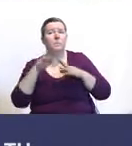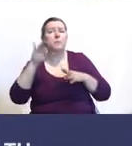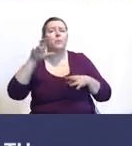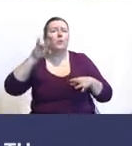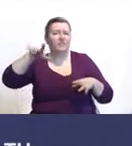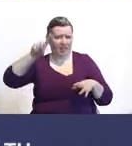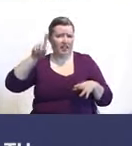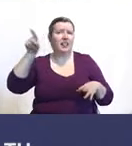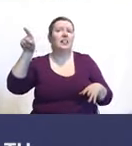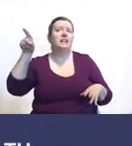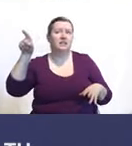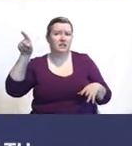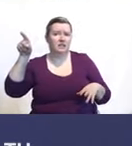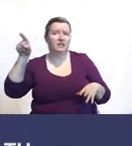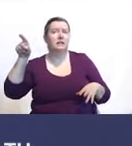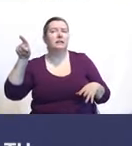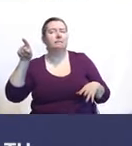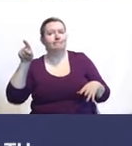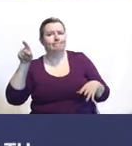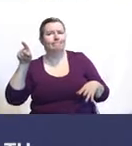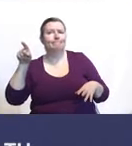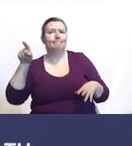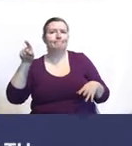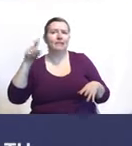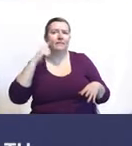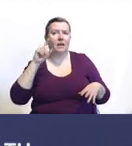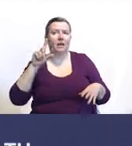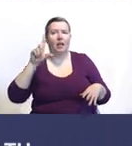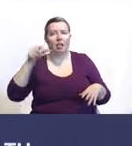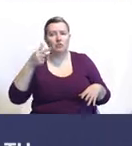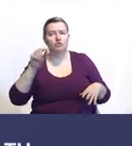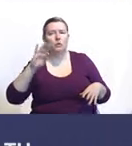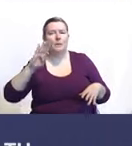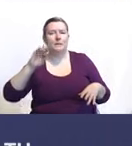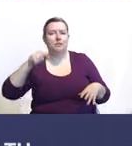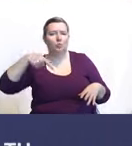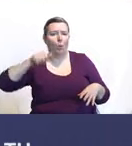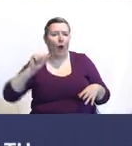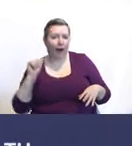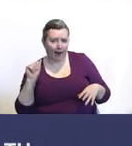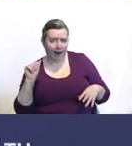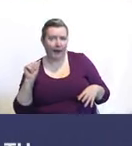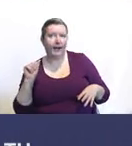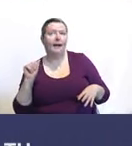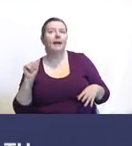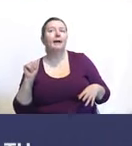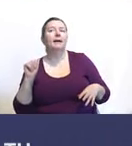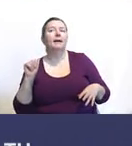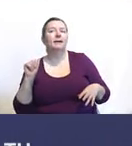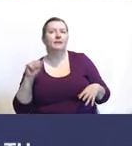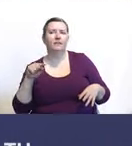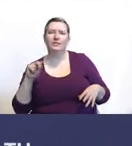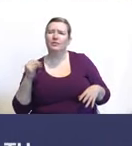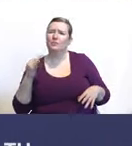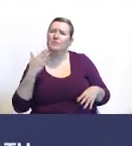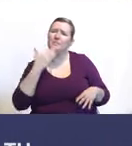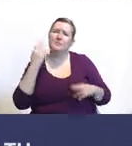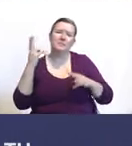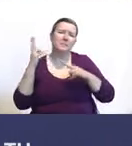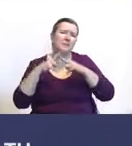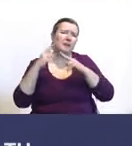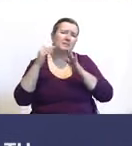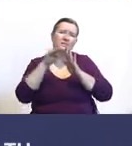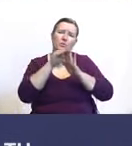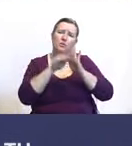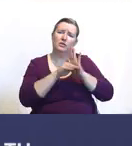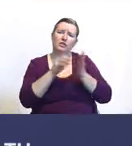record in the LGBTQIA plus community up against any American state, and we wear that as a badge of